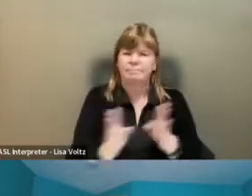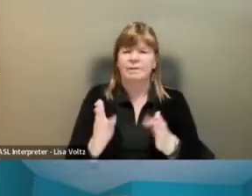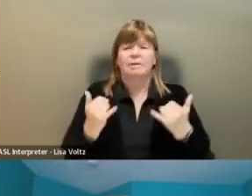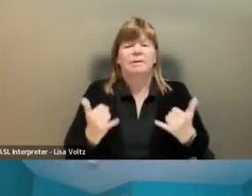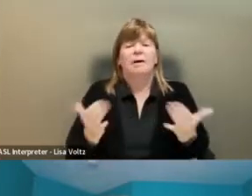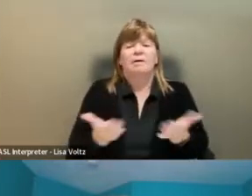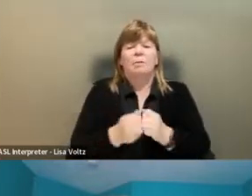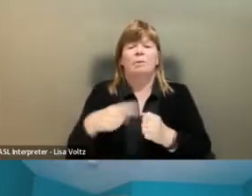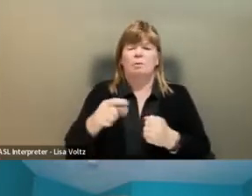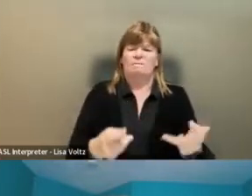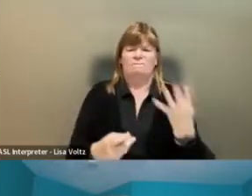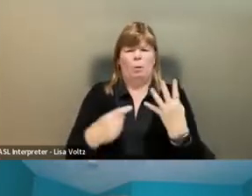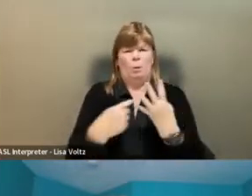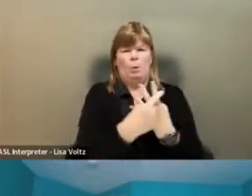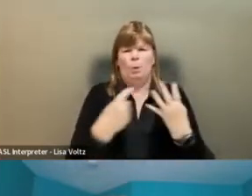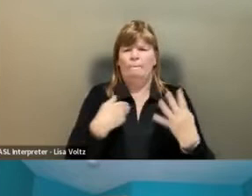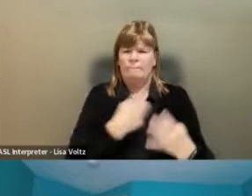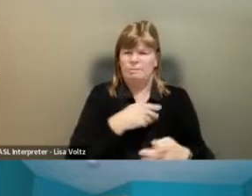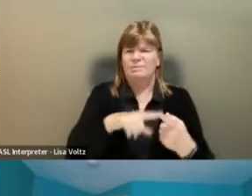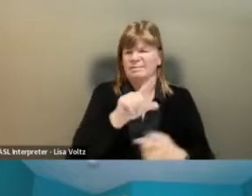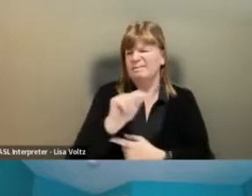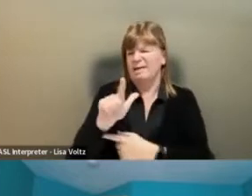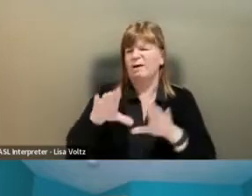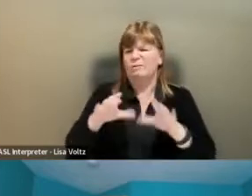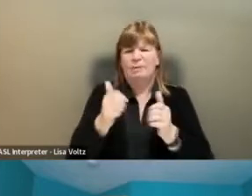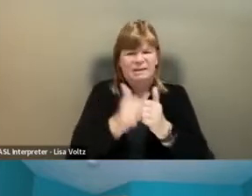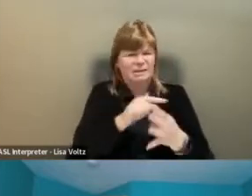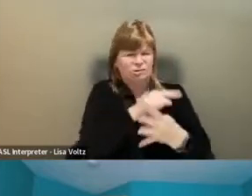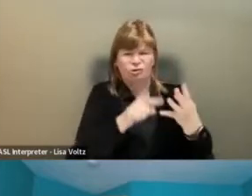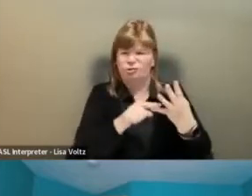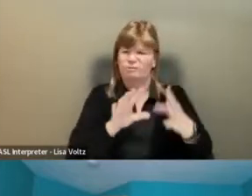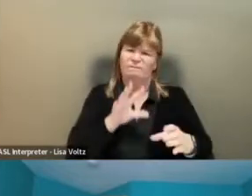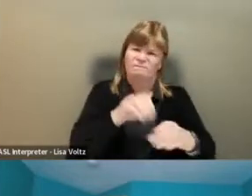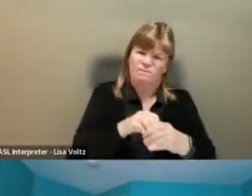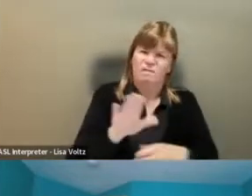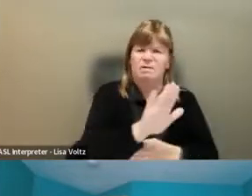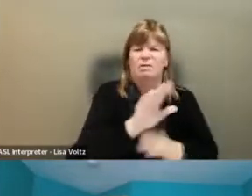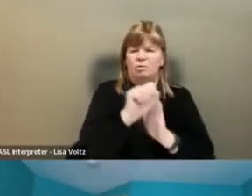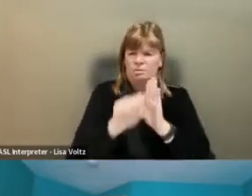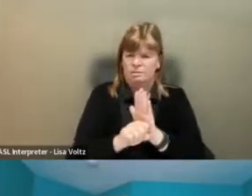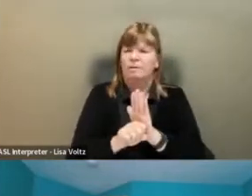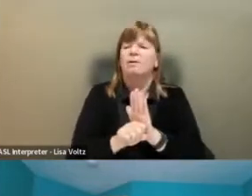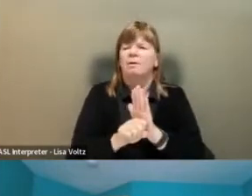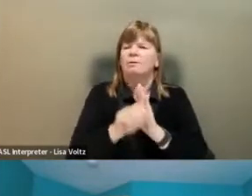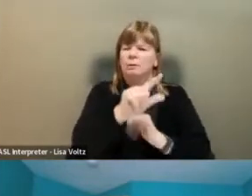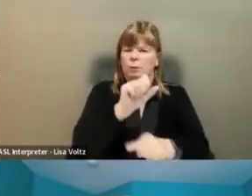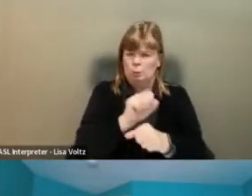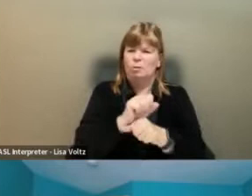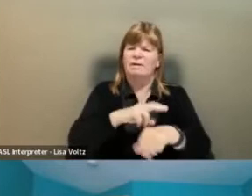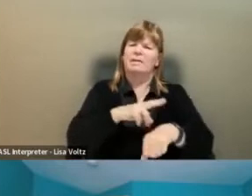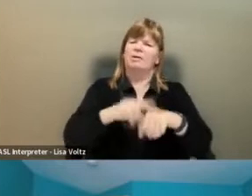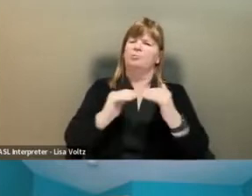are 4 members of our TAL group who are each involved in their own states and work at a national